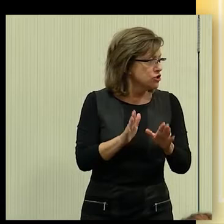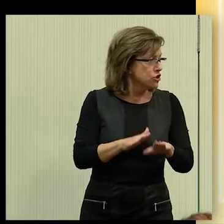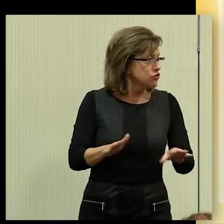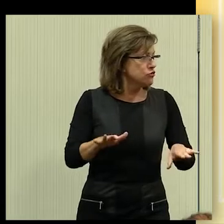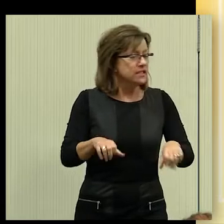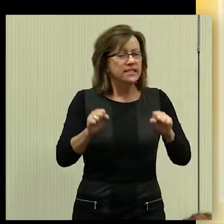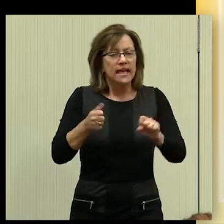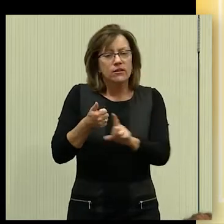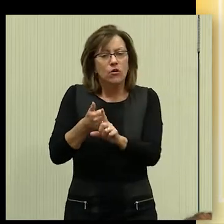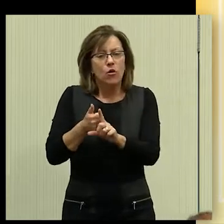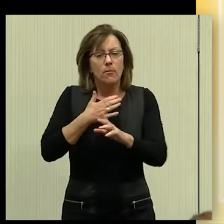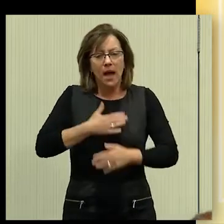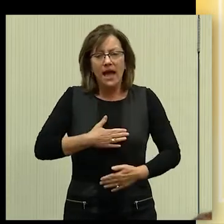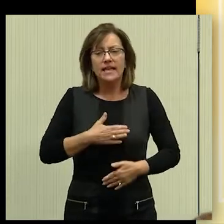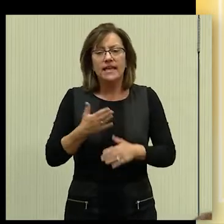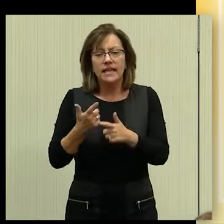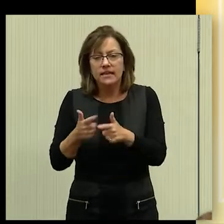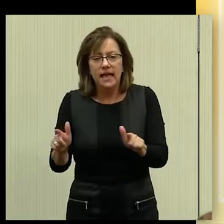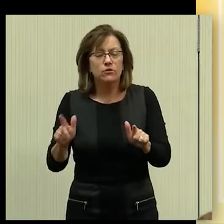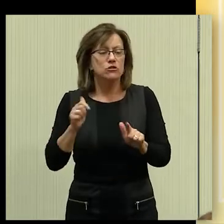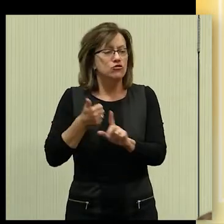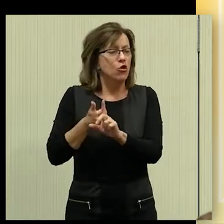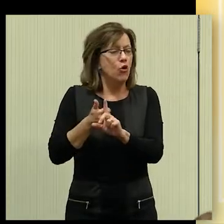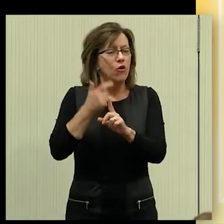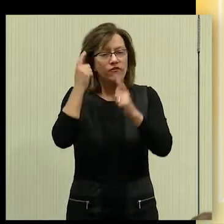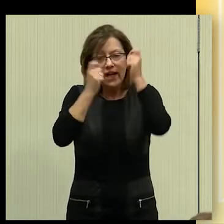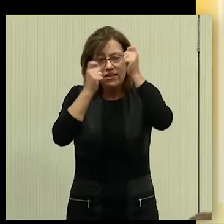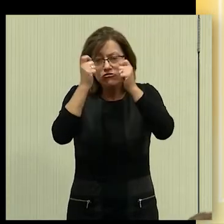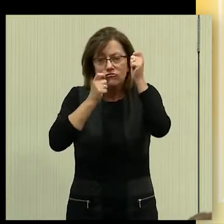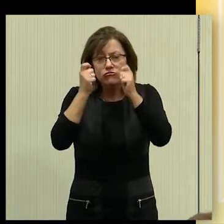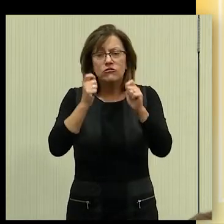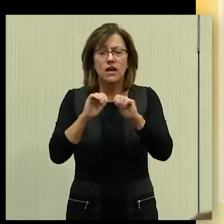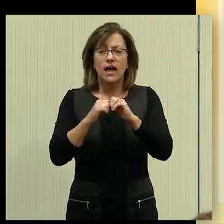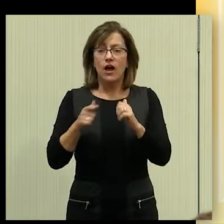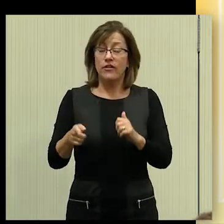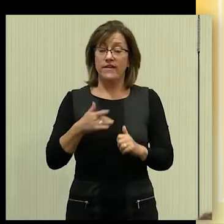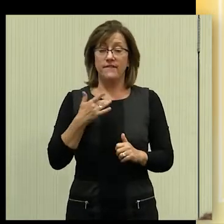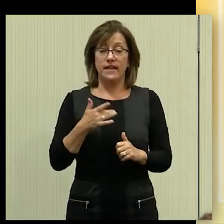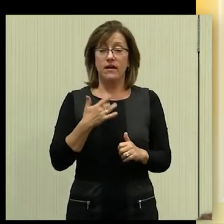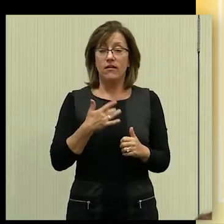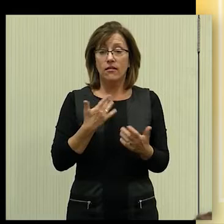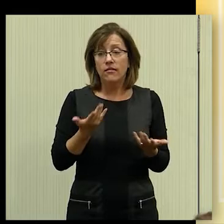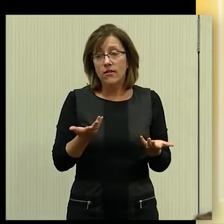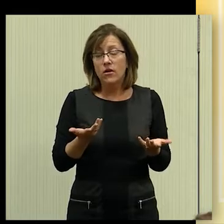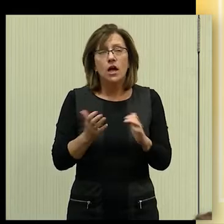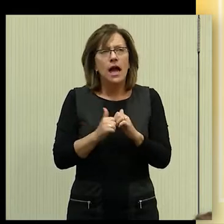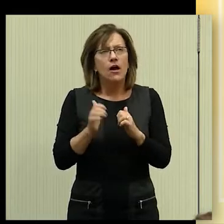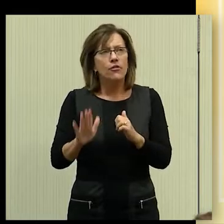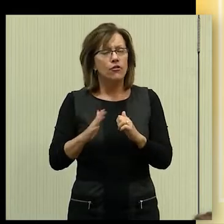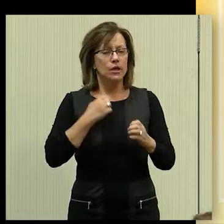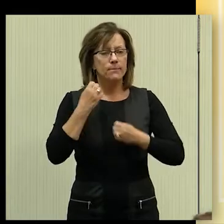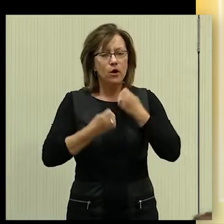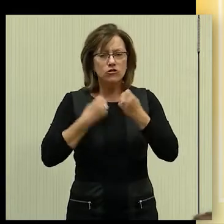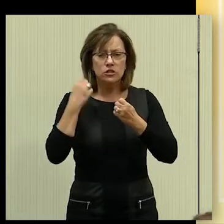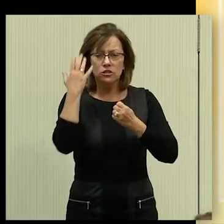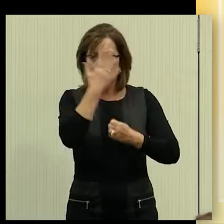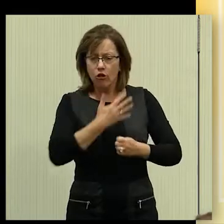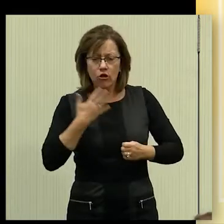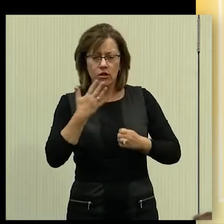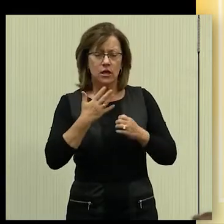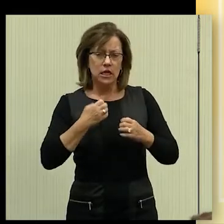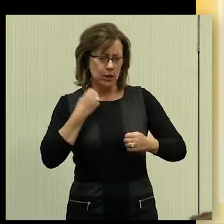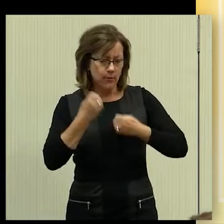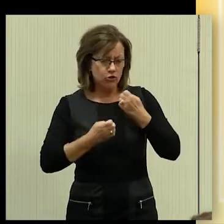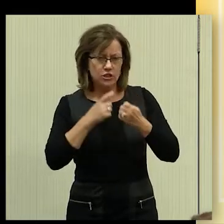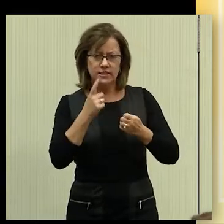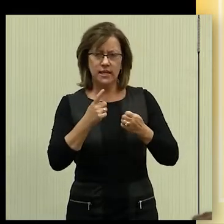own body language, their own facial expression, but also just how they feel. How their emotions look or their emotions